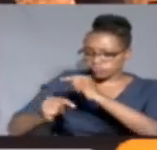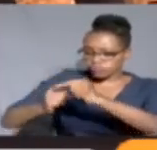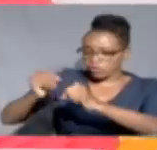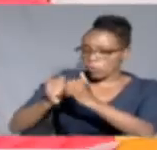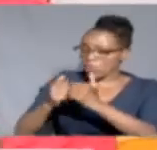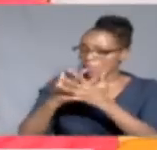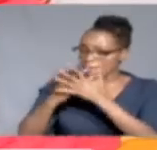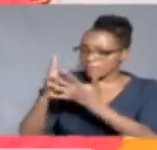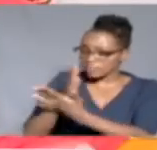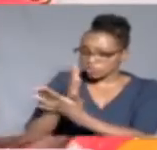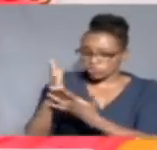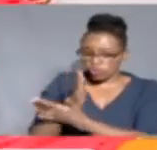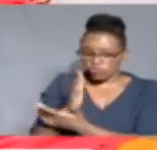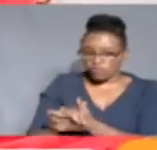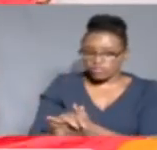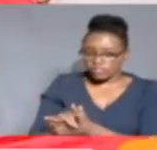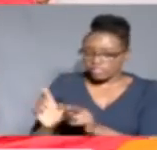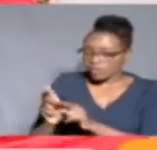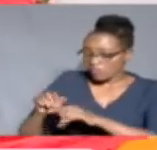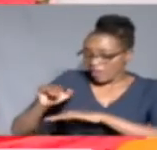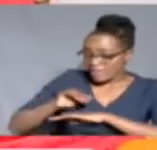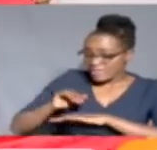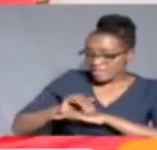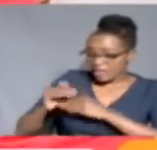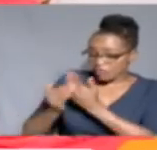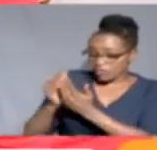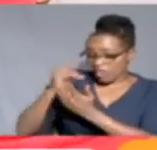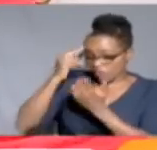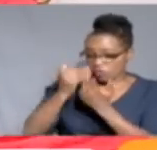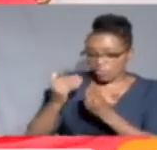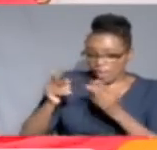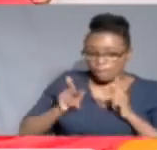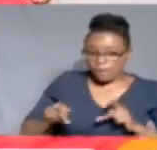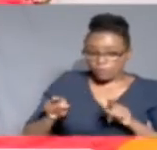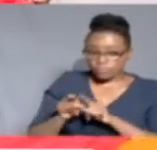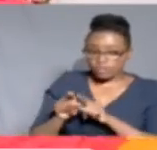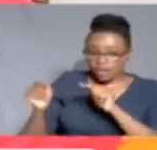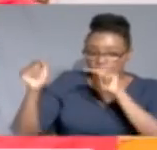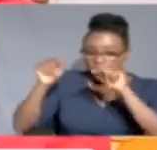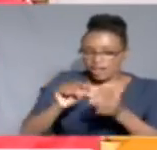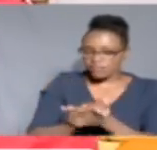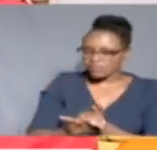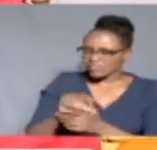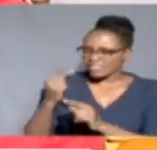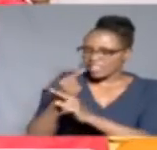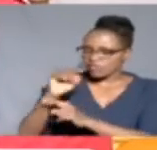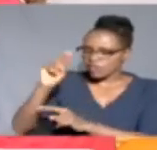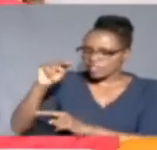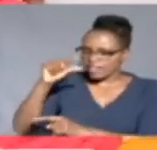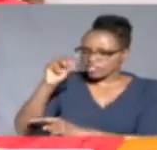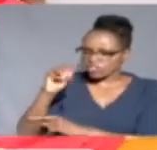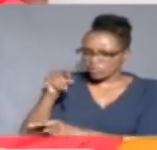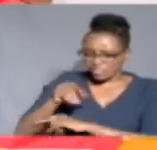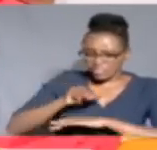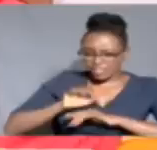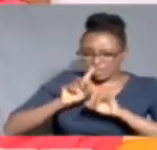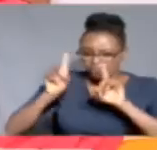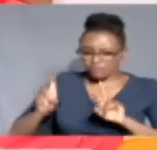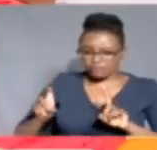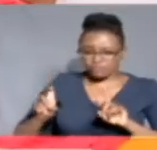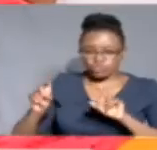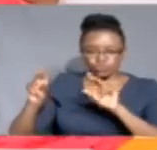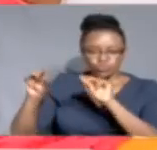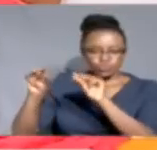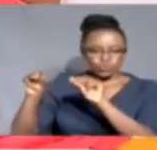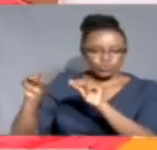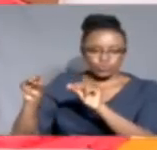So how are they going to take care, adequate care of these young people? Faraja comes on board, other NGOs come on board. Is that sufficient? No. Are